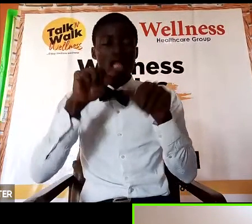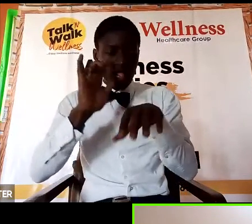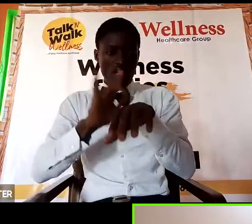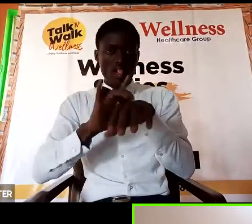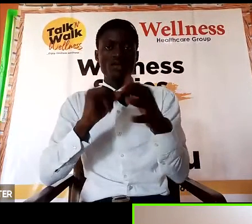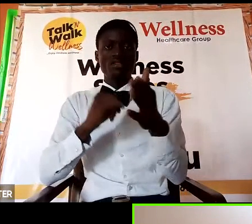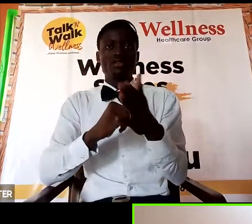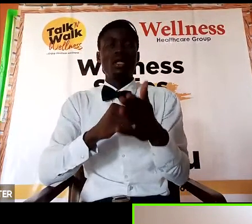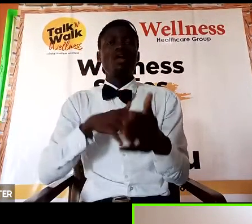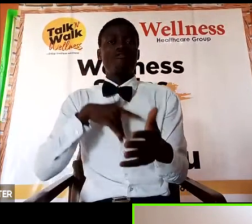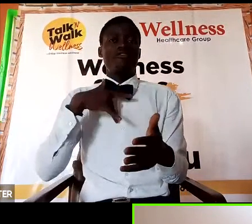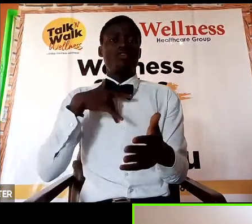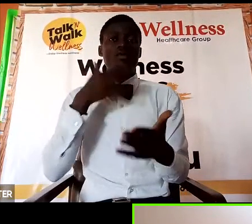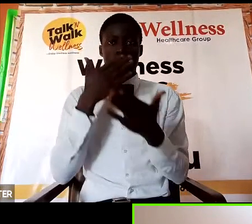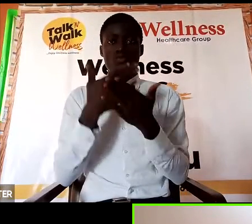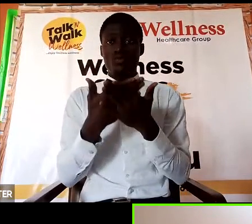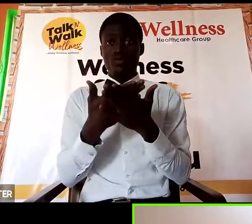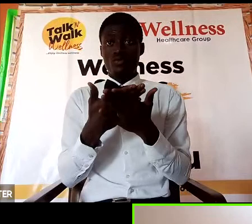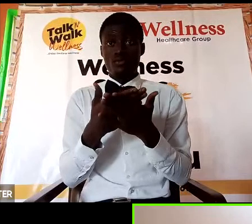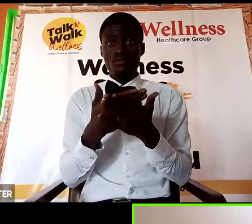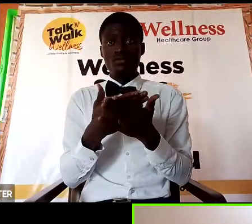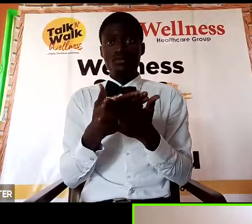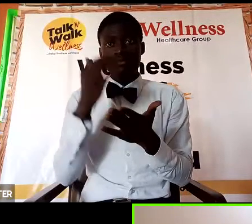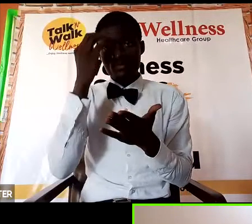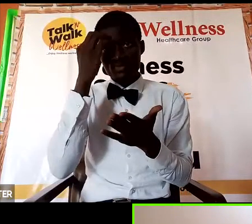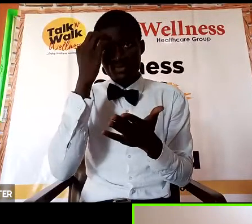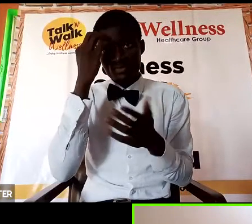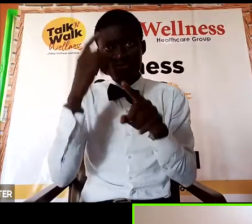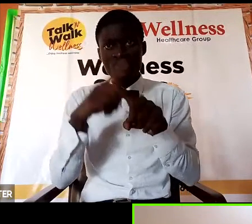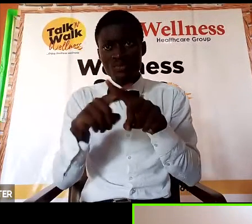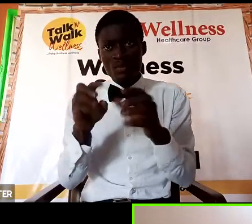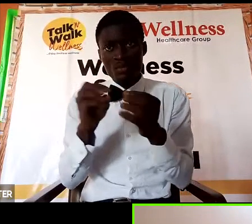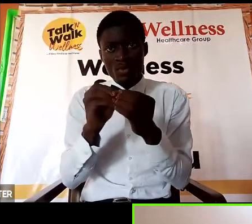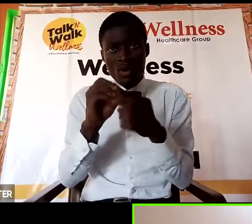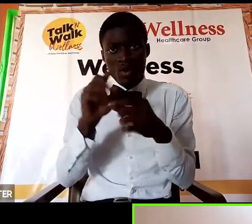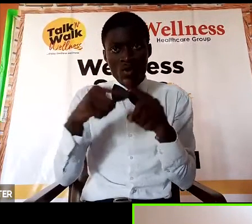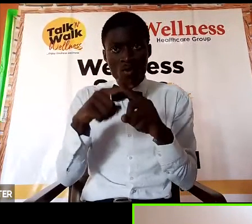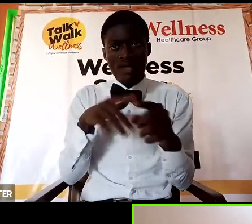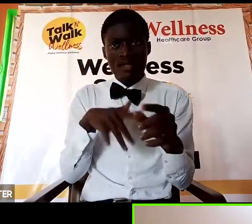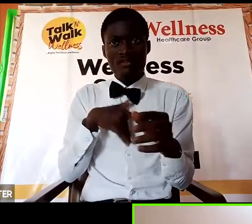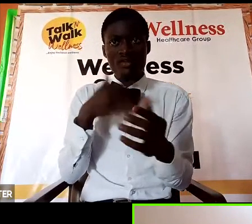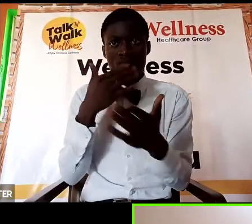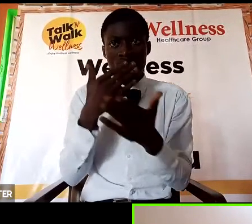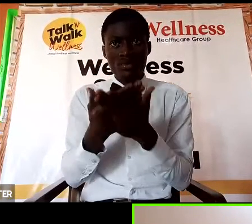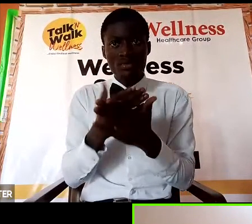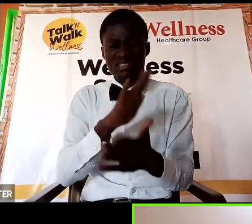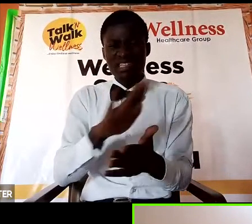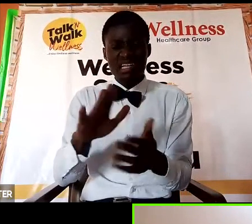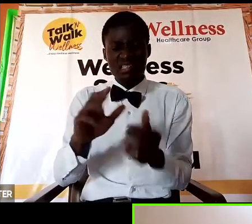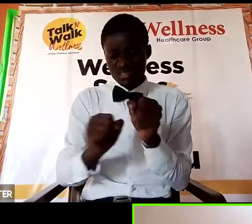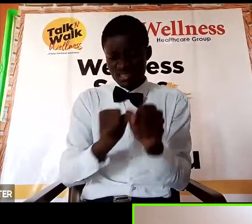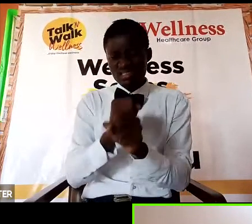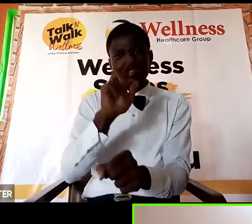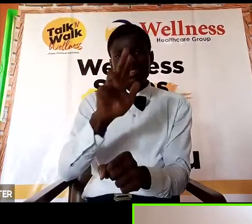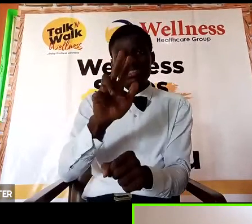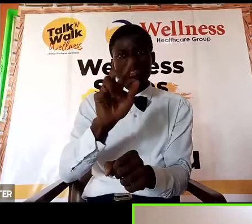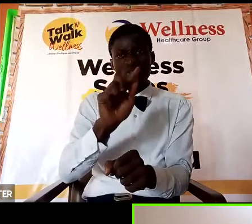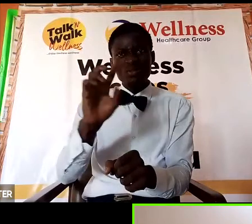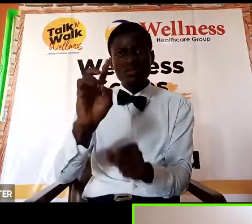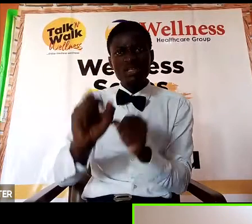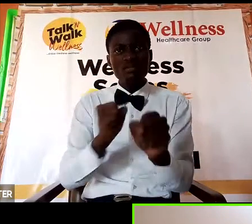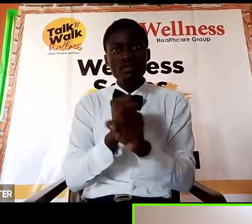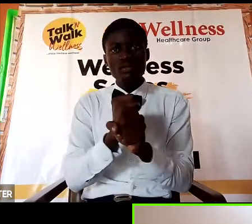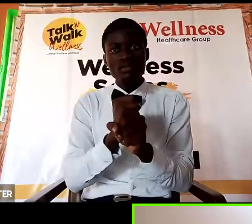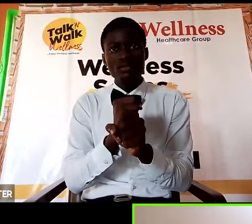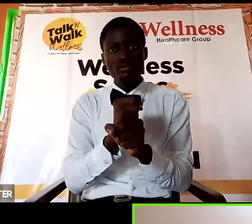You know, they know it feels good. But a child of 3 to 7 does not know what it means. They just know that this part of my body actually feels good when